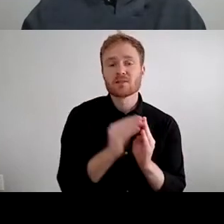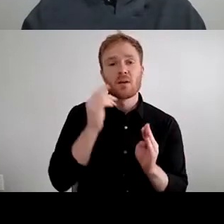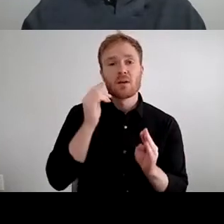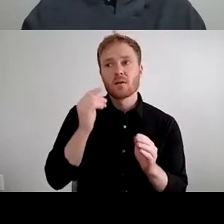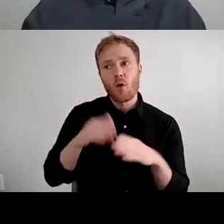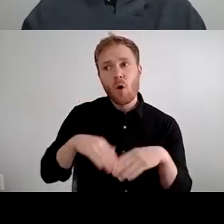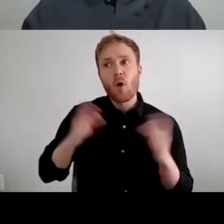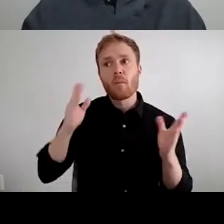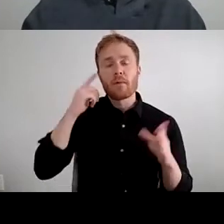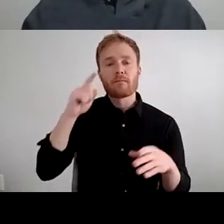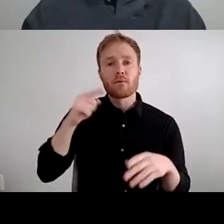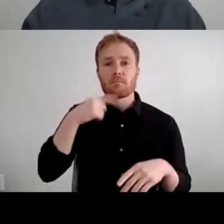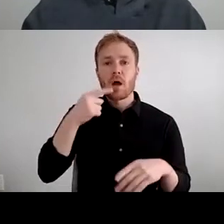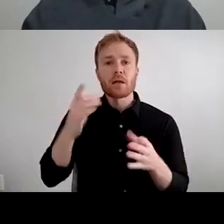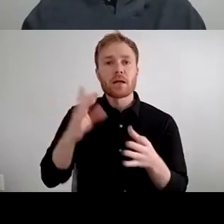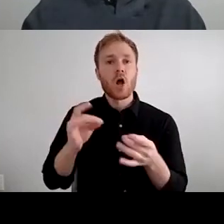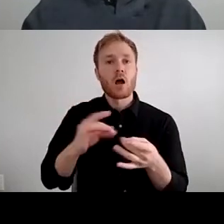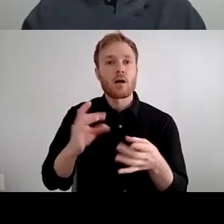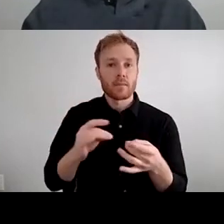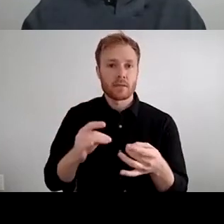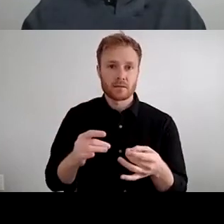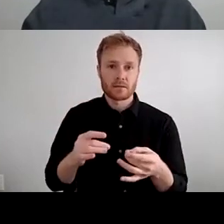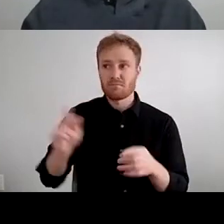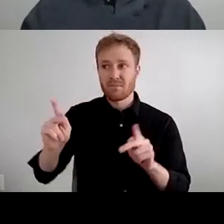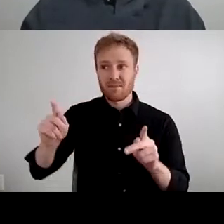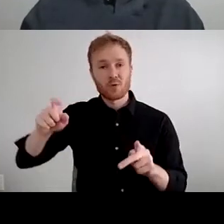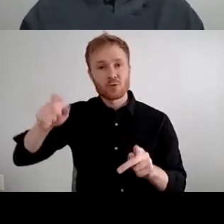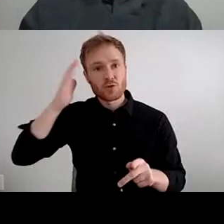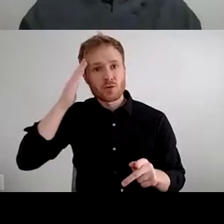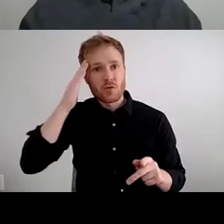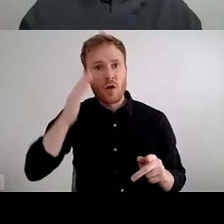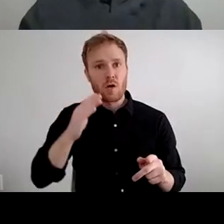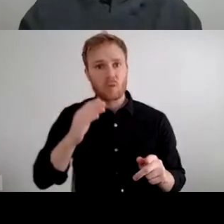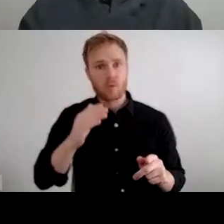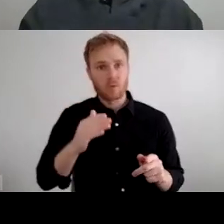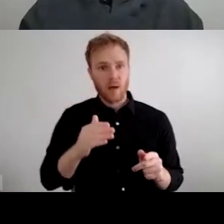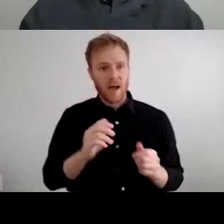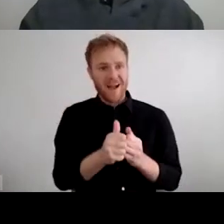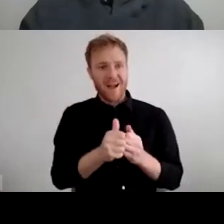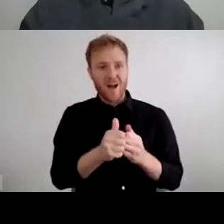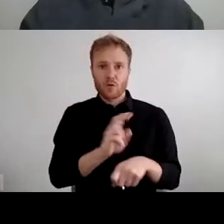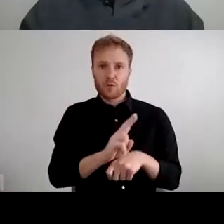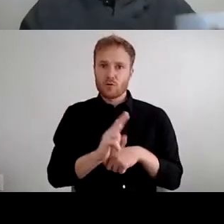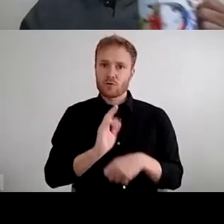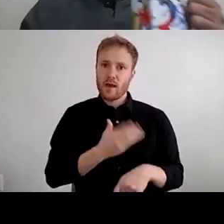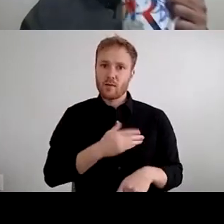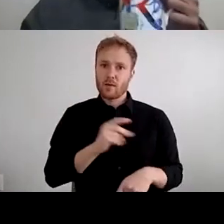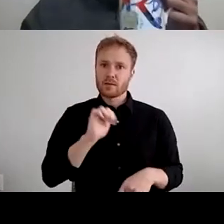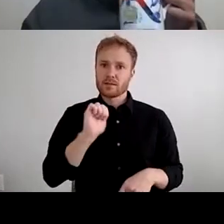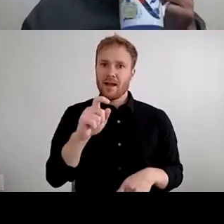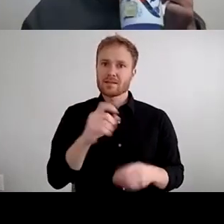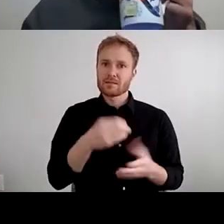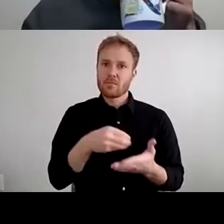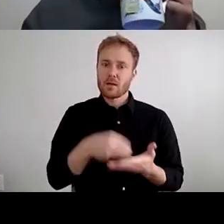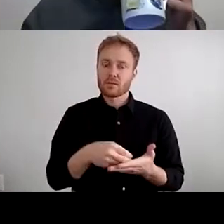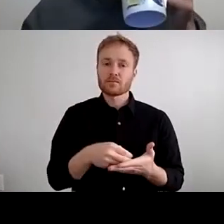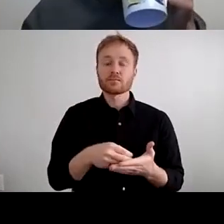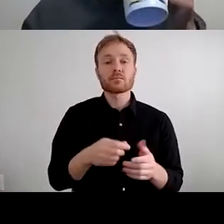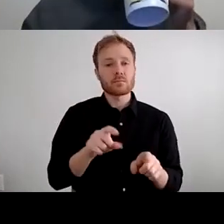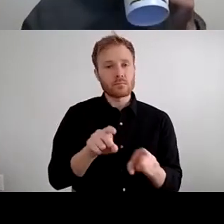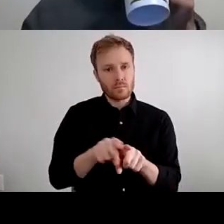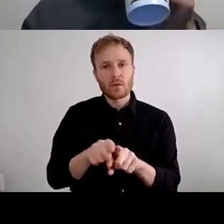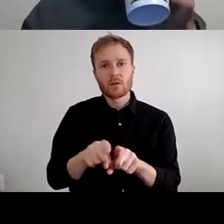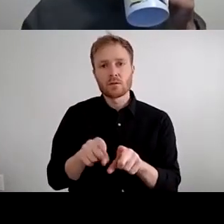departments are using our tax dollars. And lastly, I ask that these meetings are created every year because